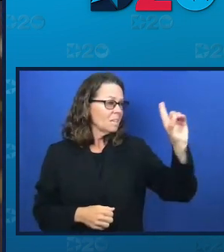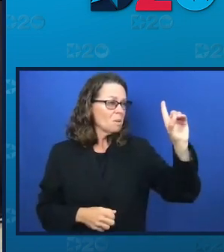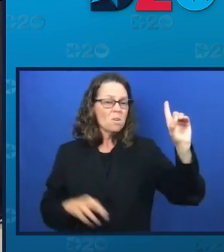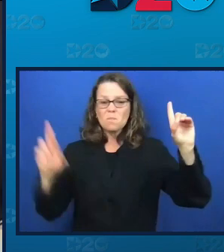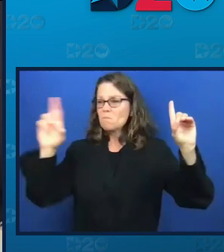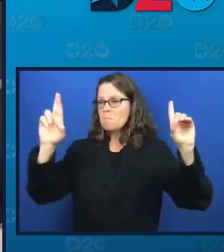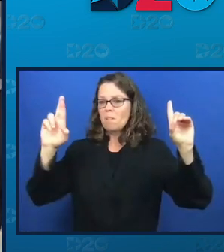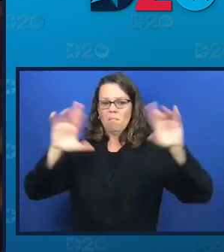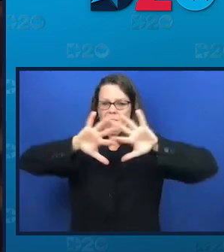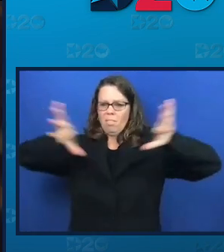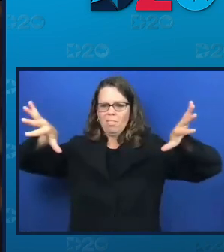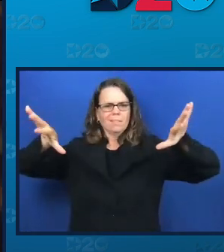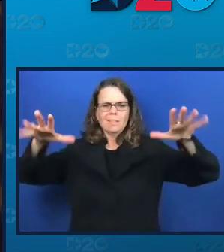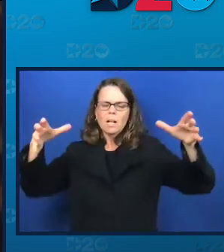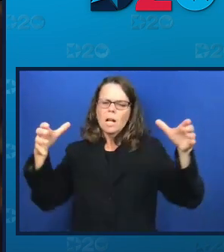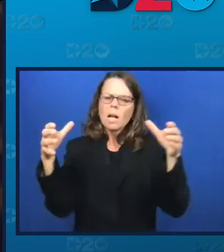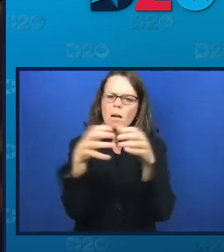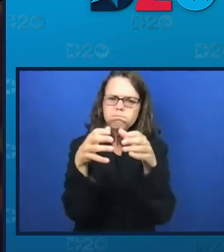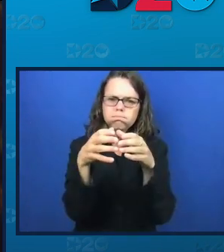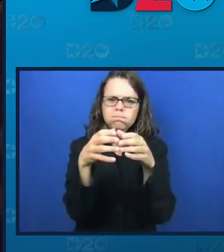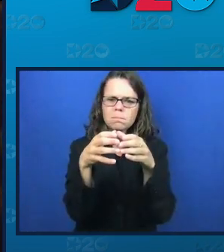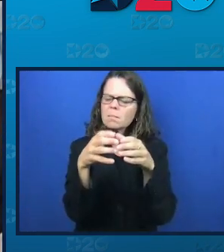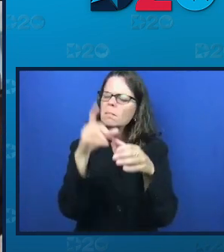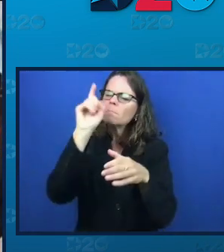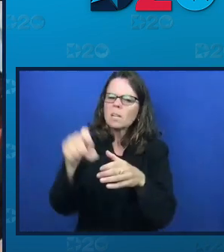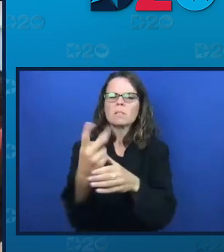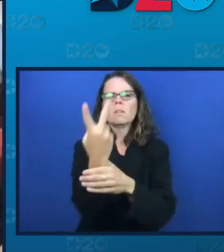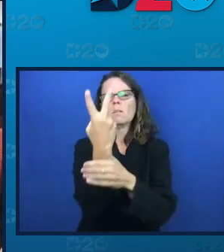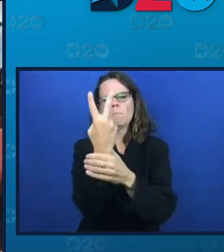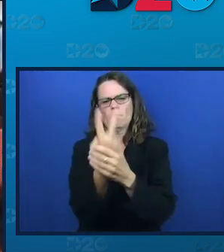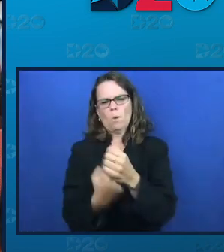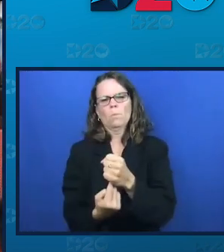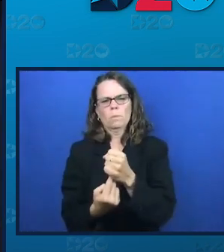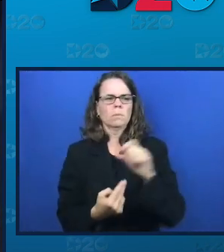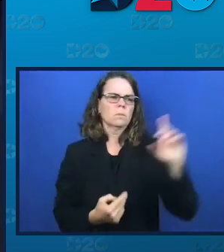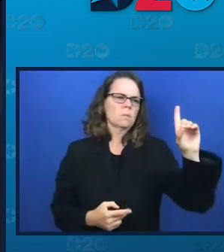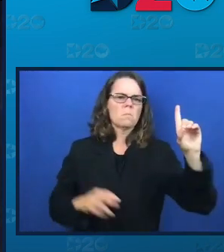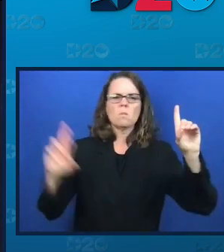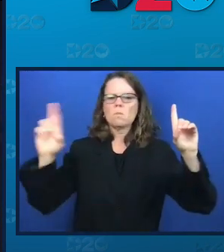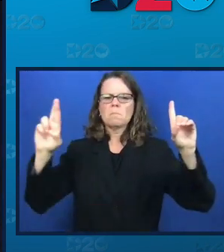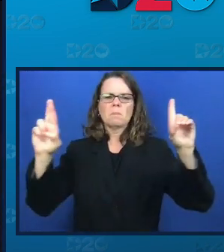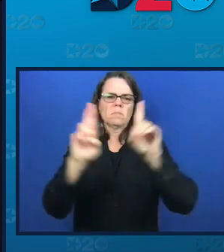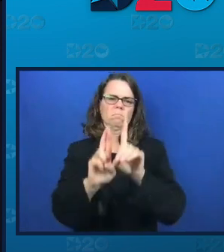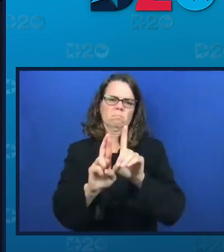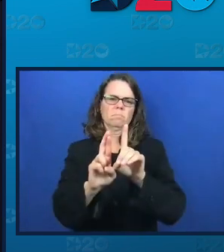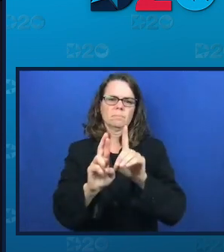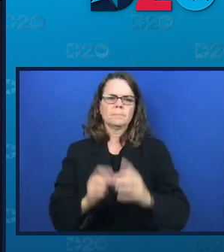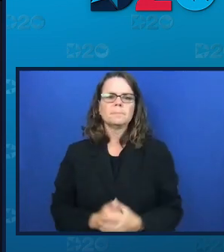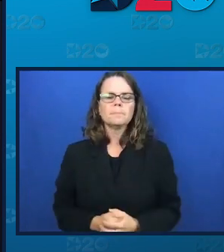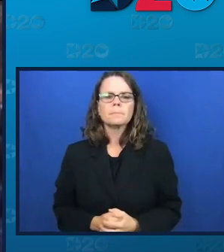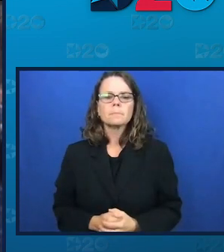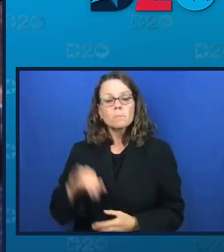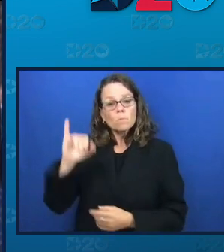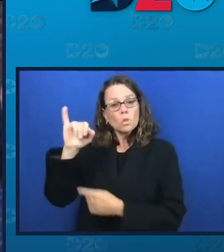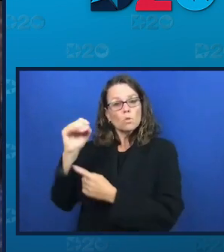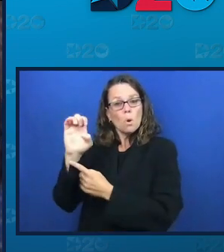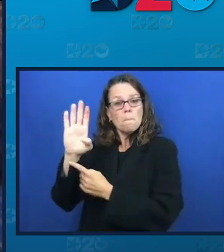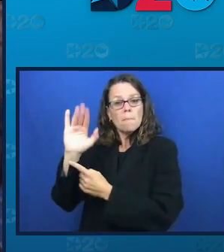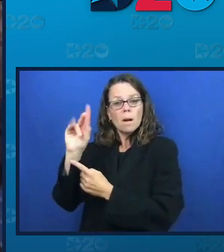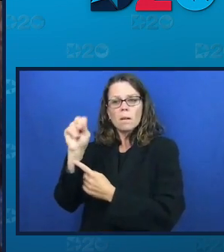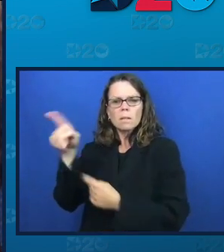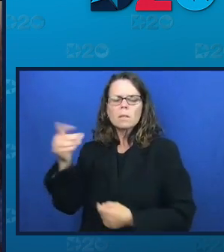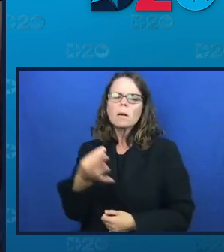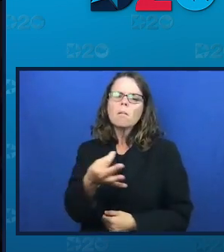He's been pushed to the edge of what anyone could be expected to bear. Following correction, Beau Biden, cancer,